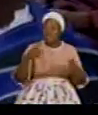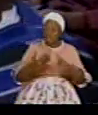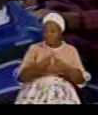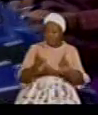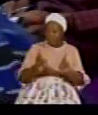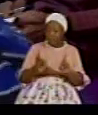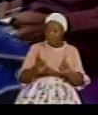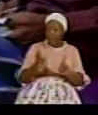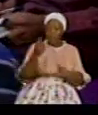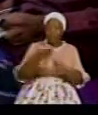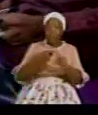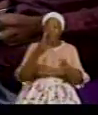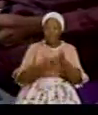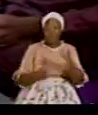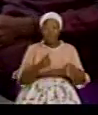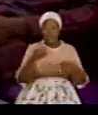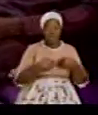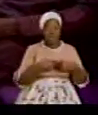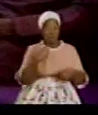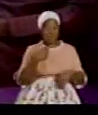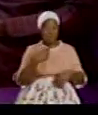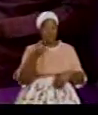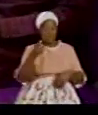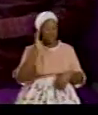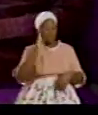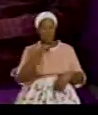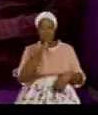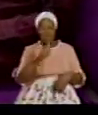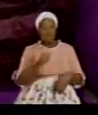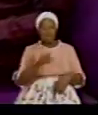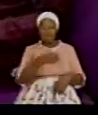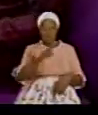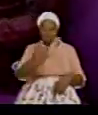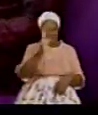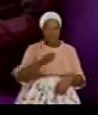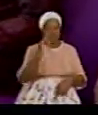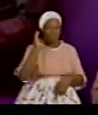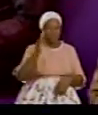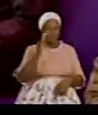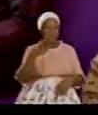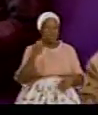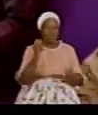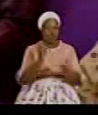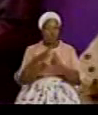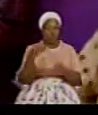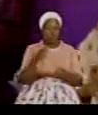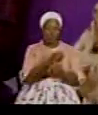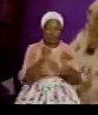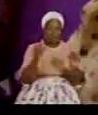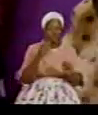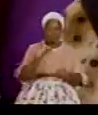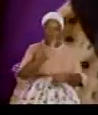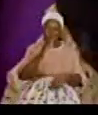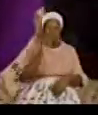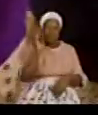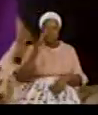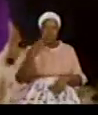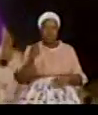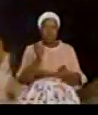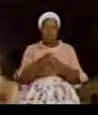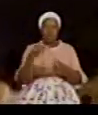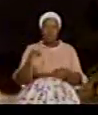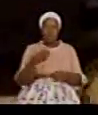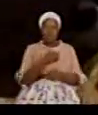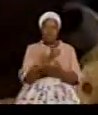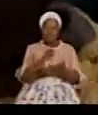said, you'll never preach the word of salvation. And you'll never preach the word of sanctification and